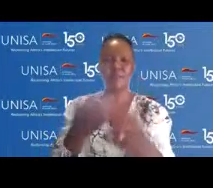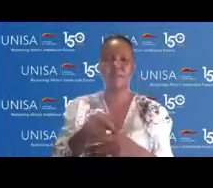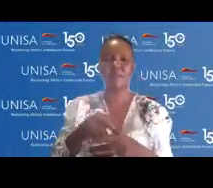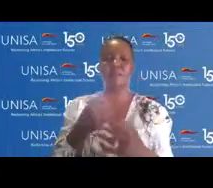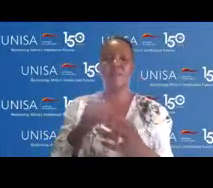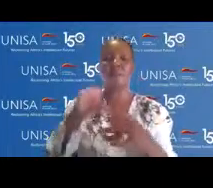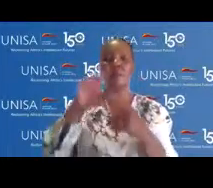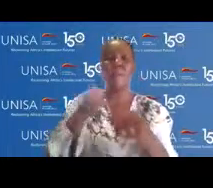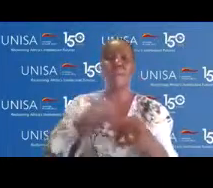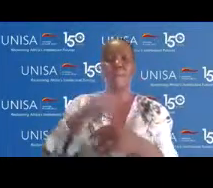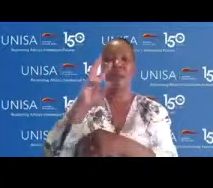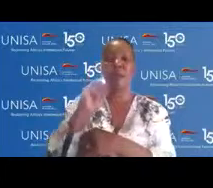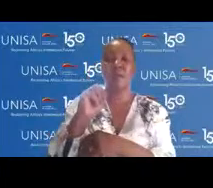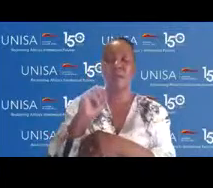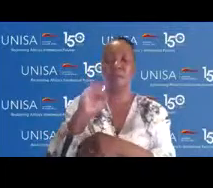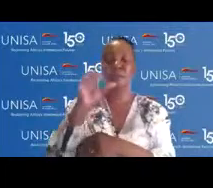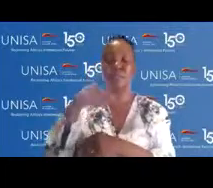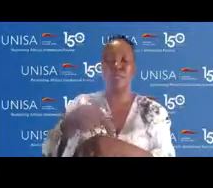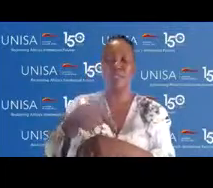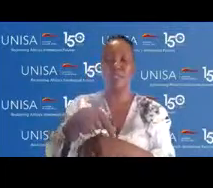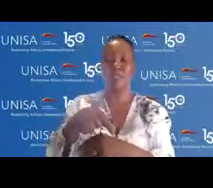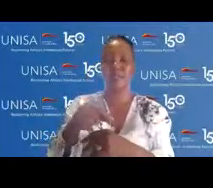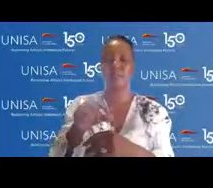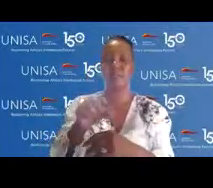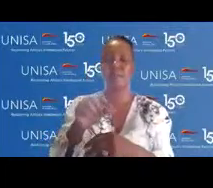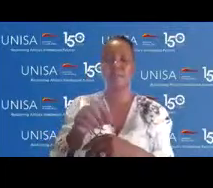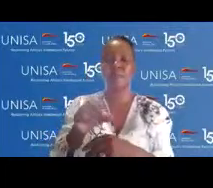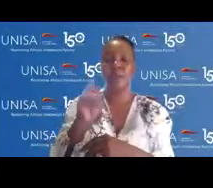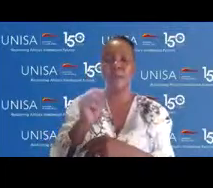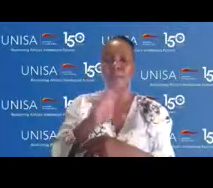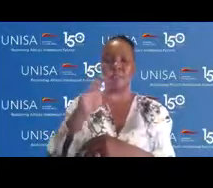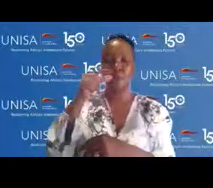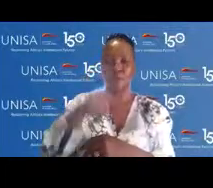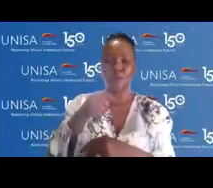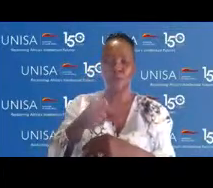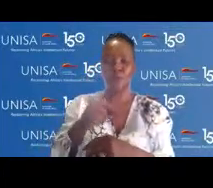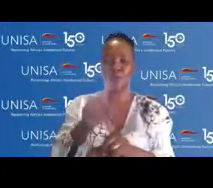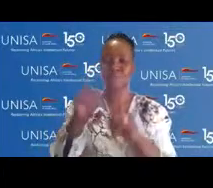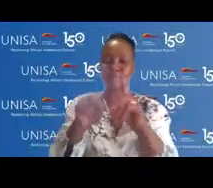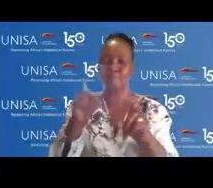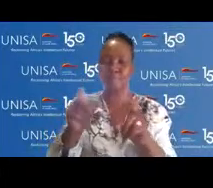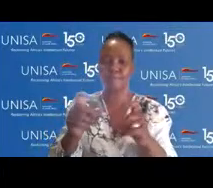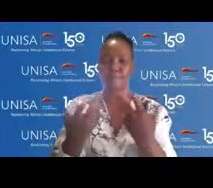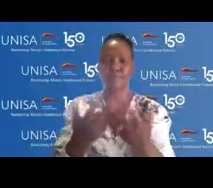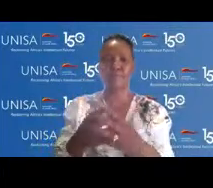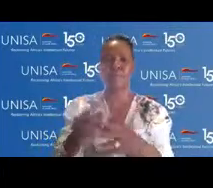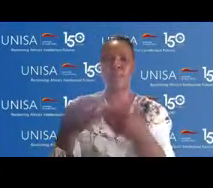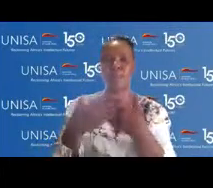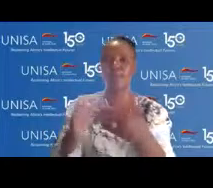MCQ question, I zap it. All right, then I go down.